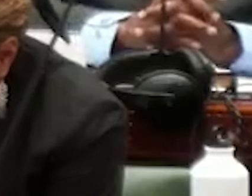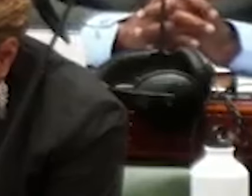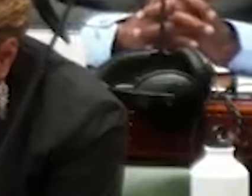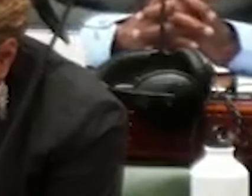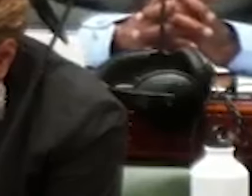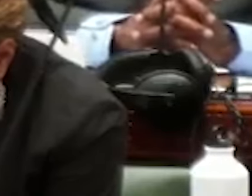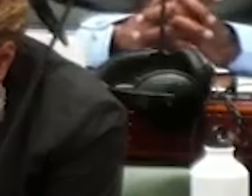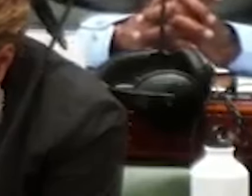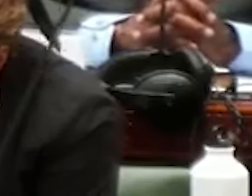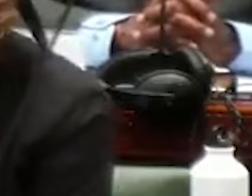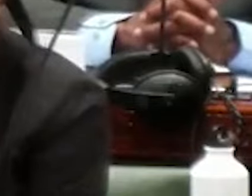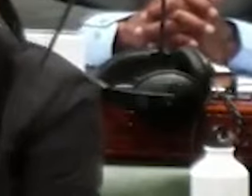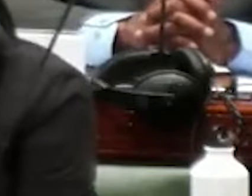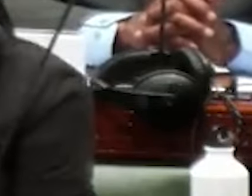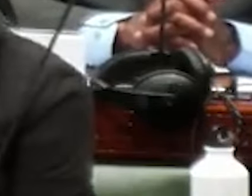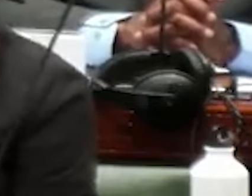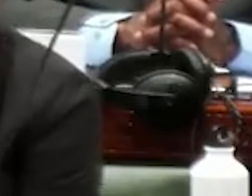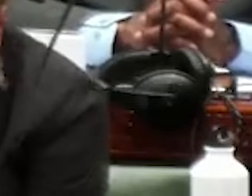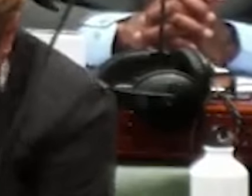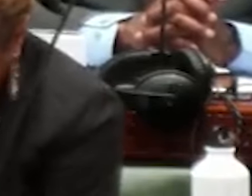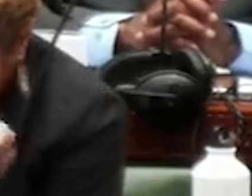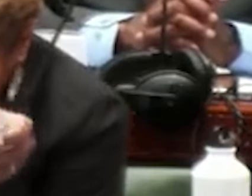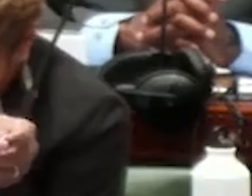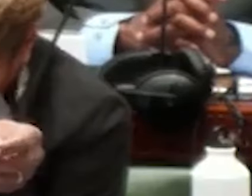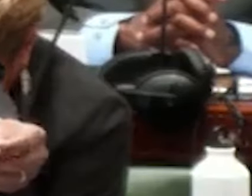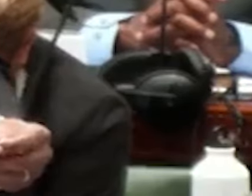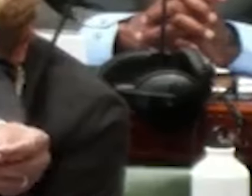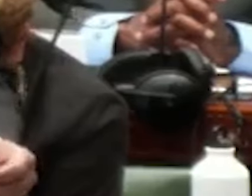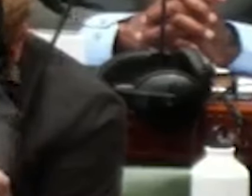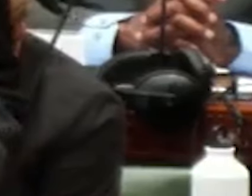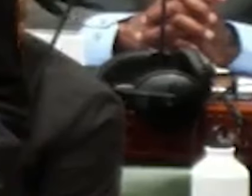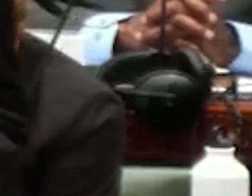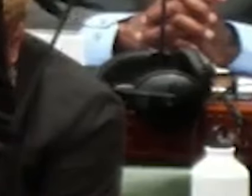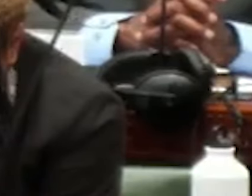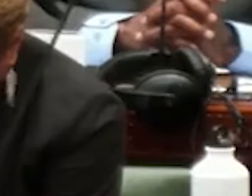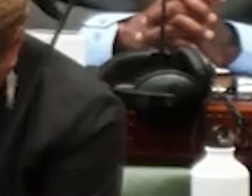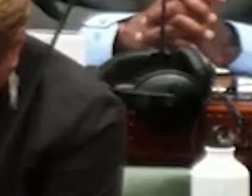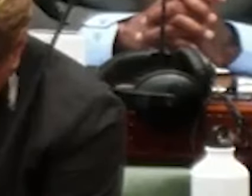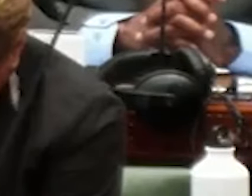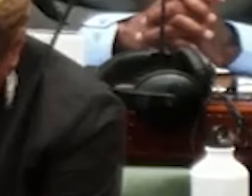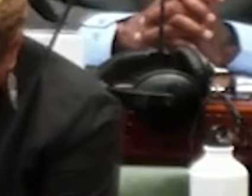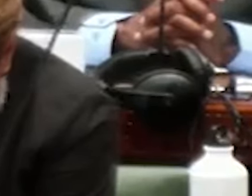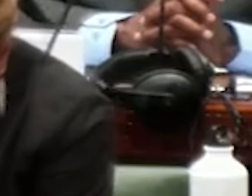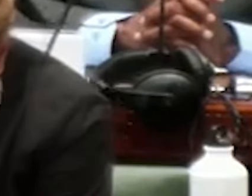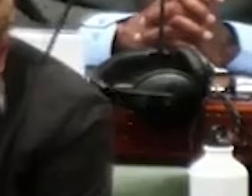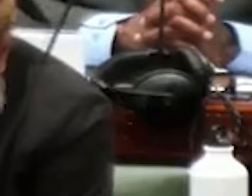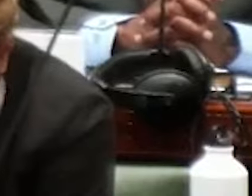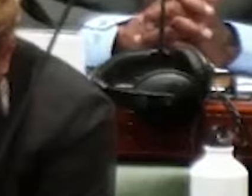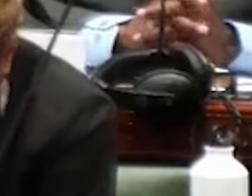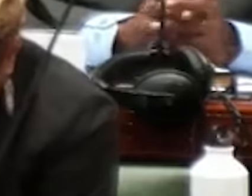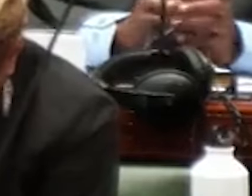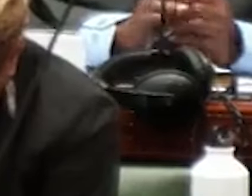the committee, the Auditor General's report, Mr. Speaker, say, very clearly lays